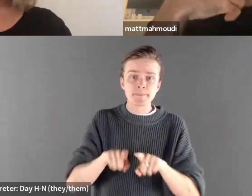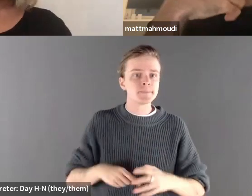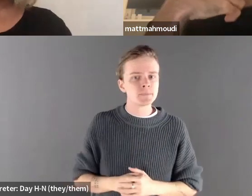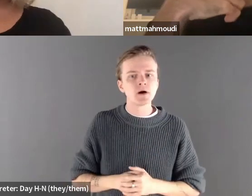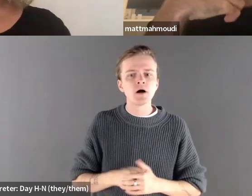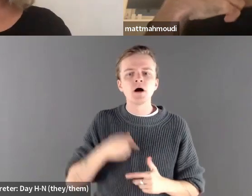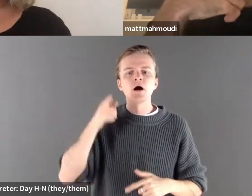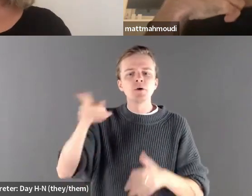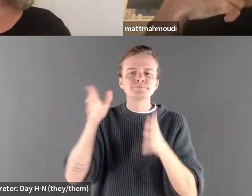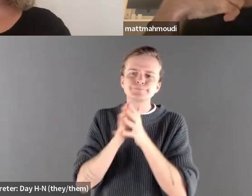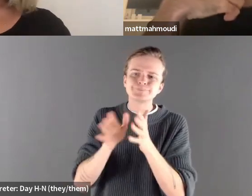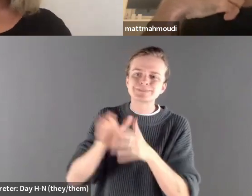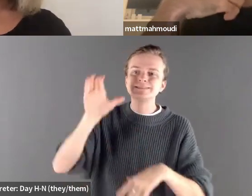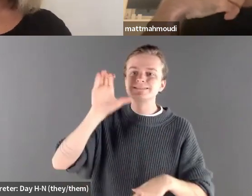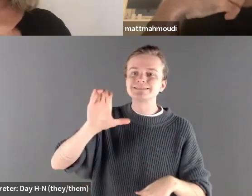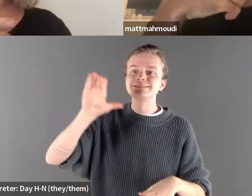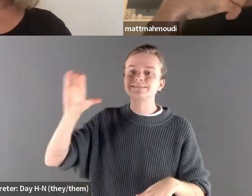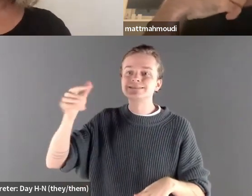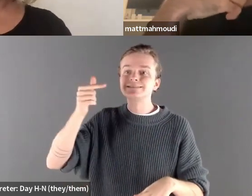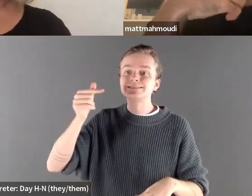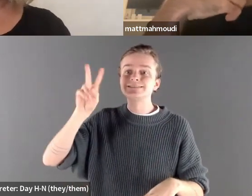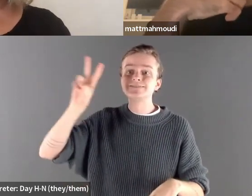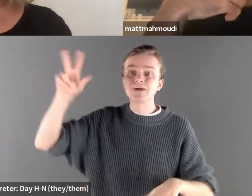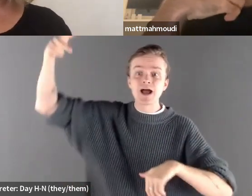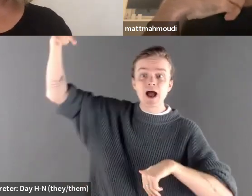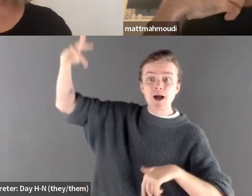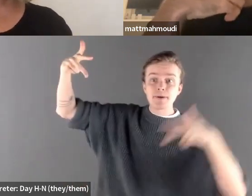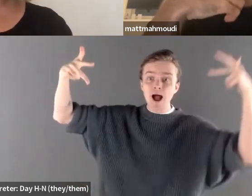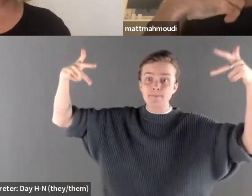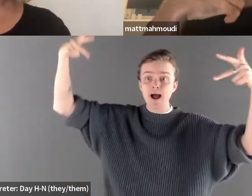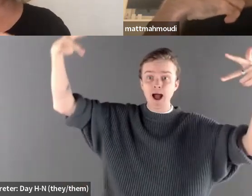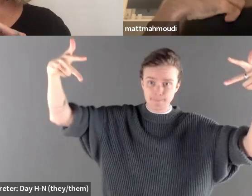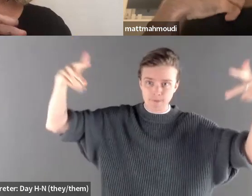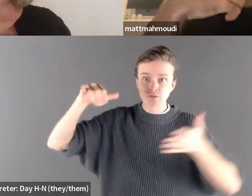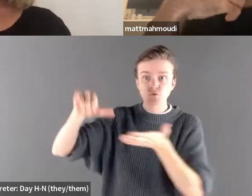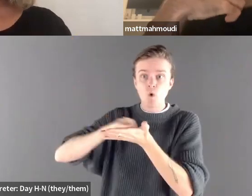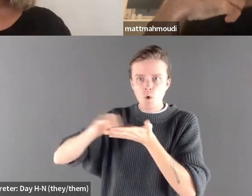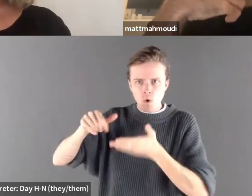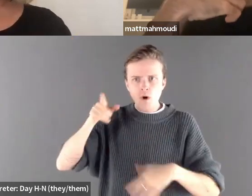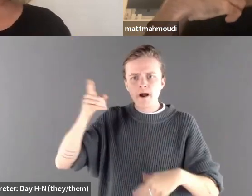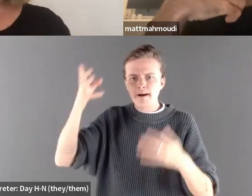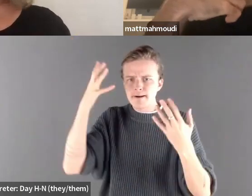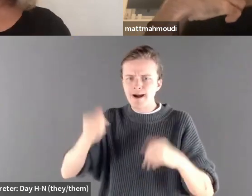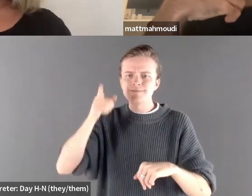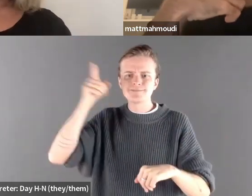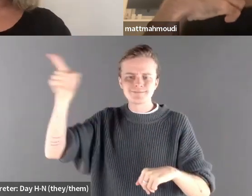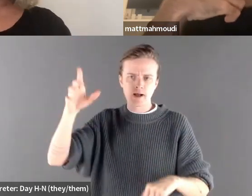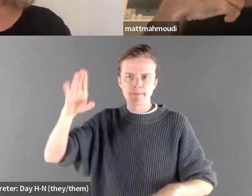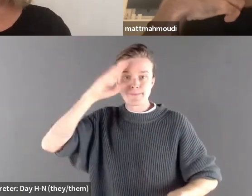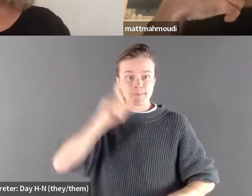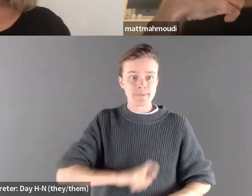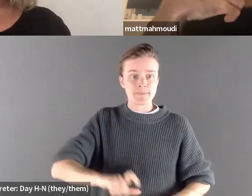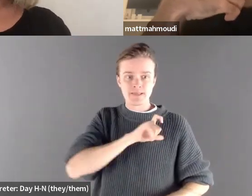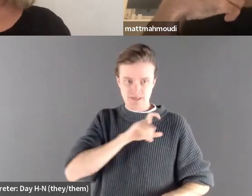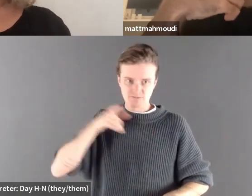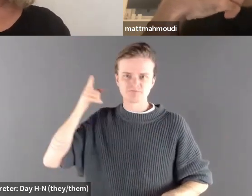in New York and how the NYPD was using that to target Black Lives Matter protesters. Have you seen similar things? I mean, New York City is